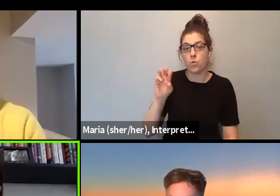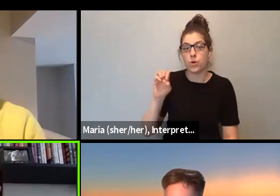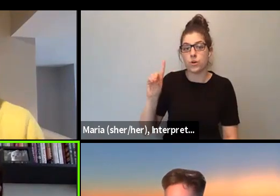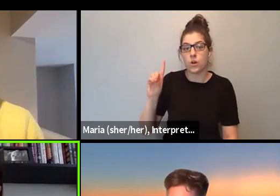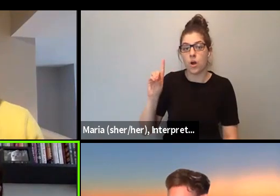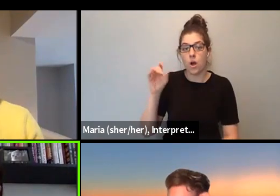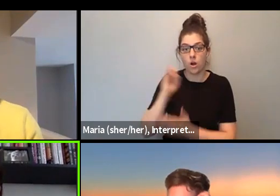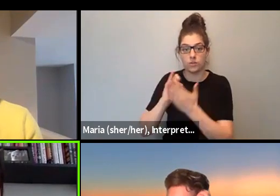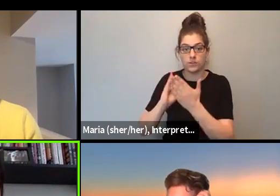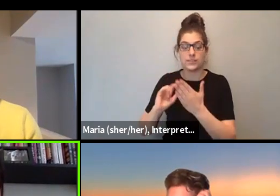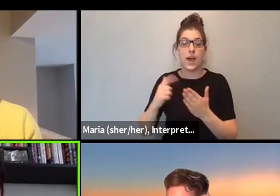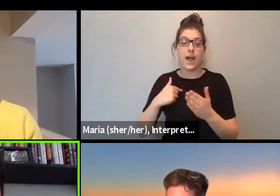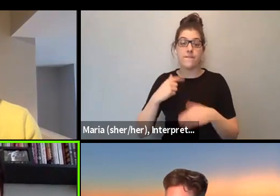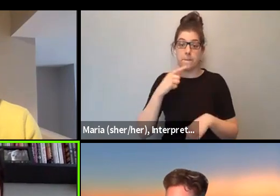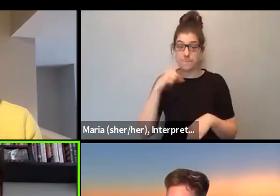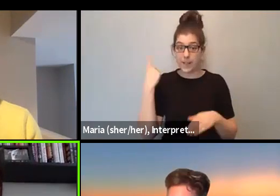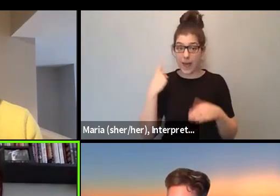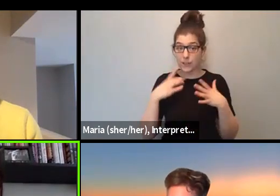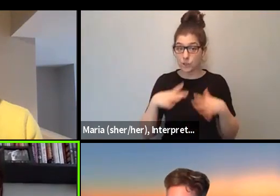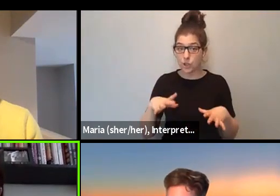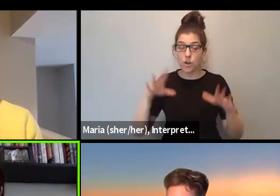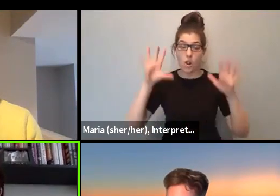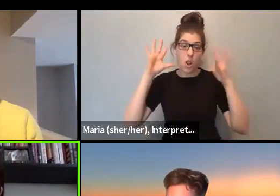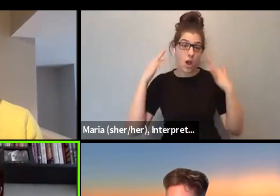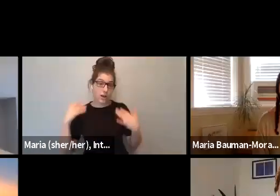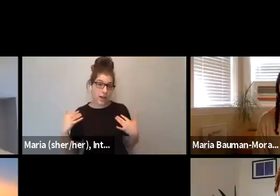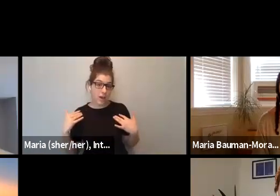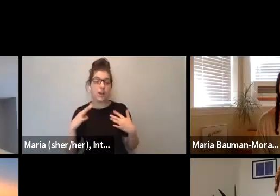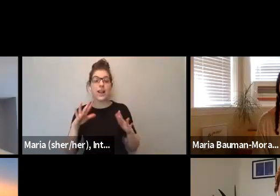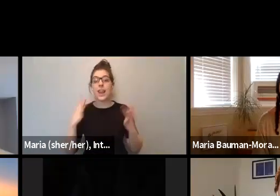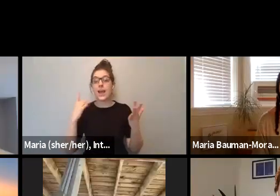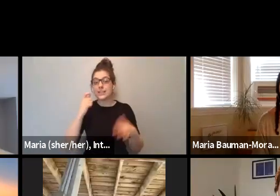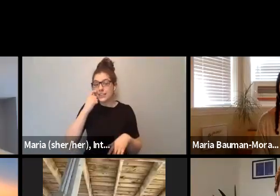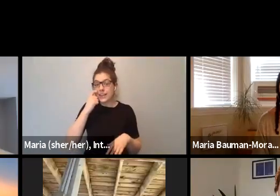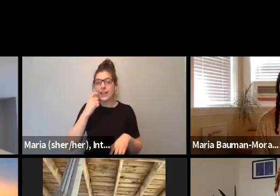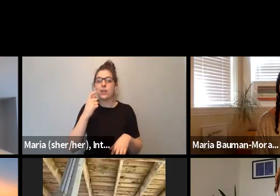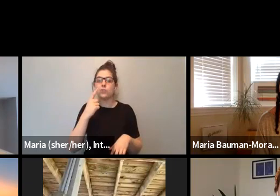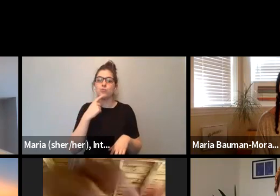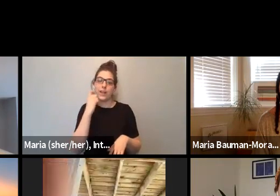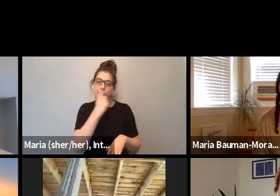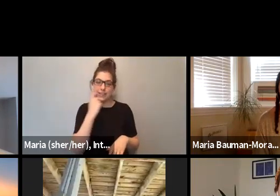hair, and a red lipstick, and I am light-skinned.